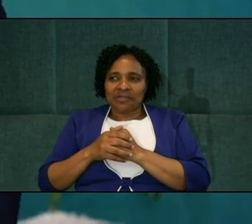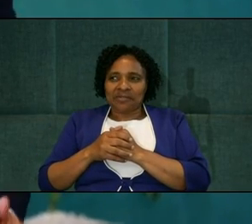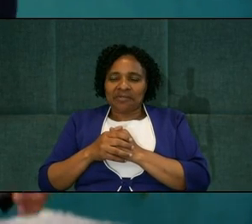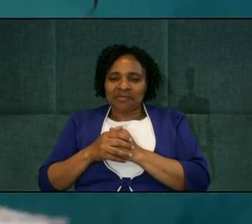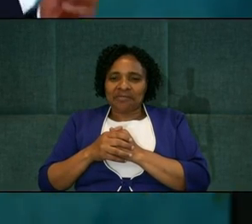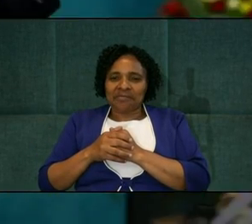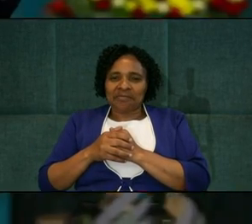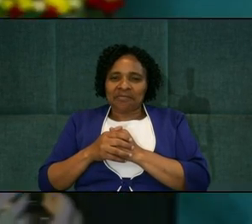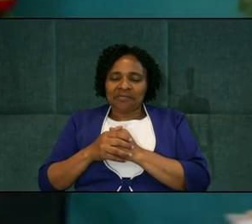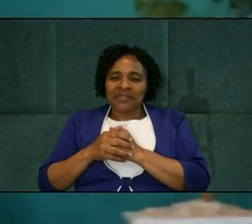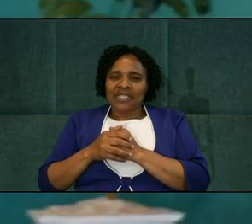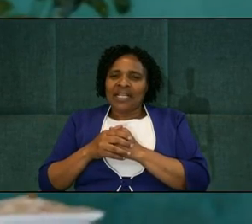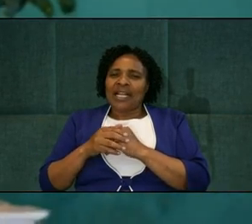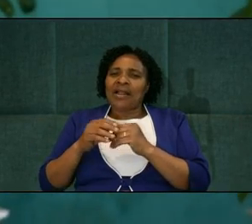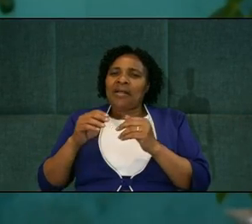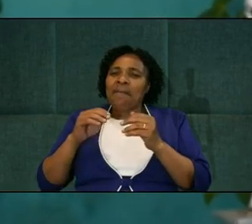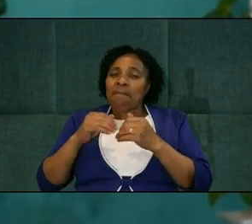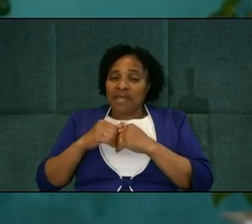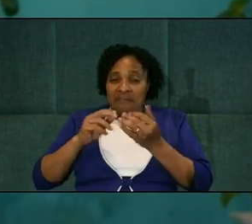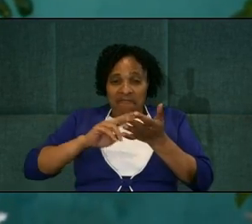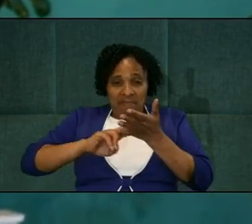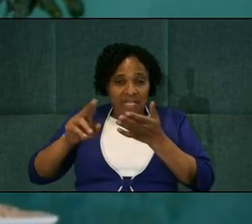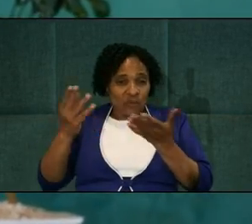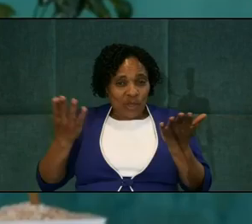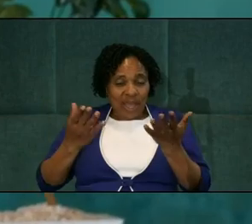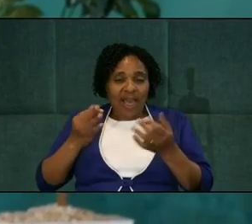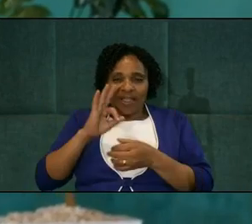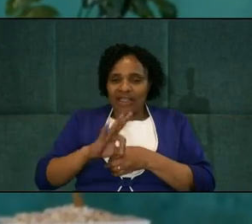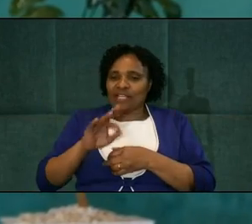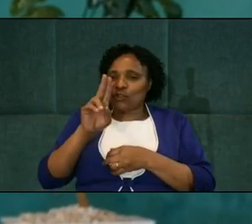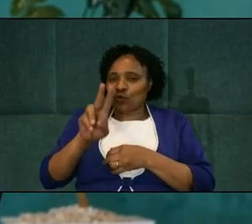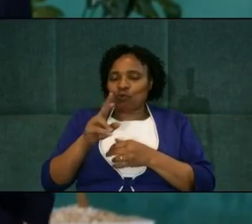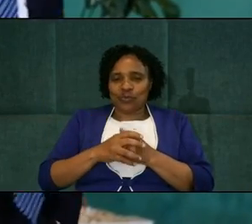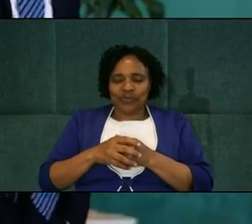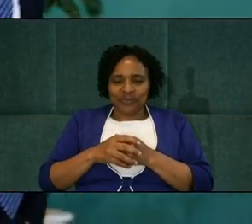Stay with the preacher. I'm in verse 32.